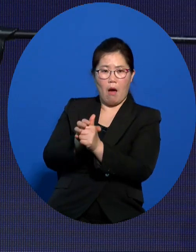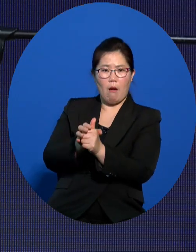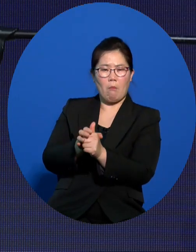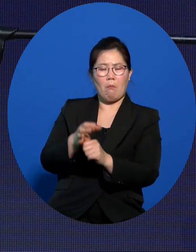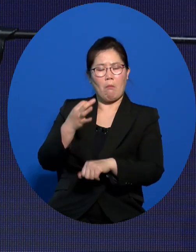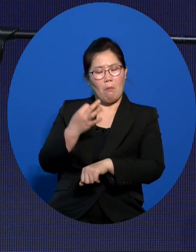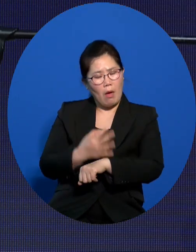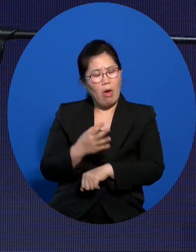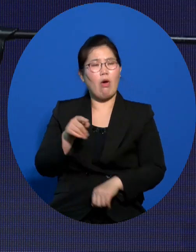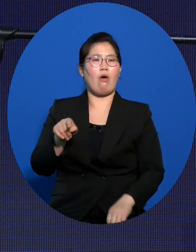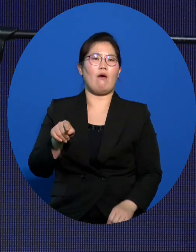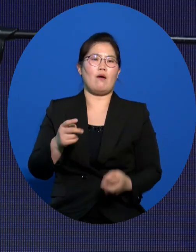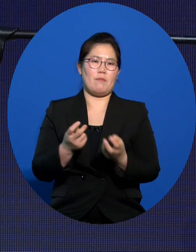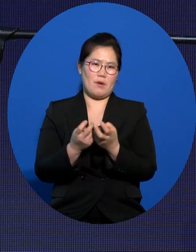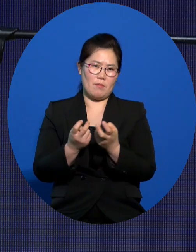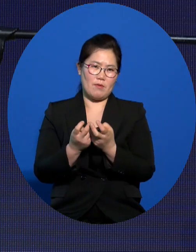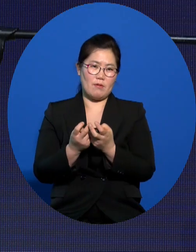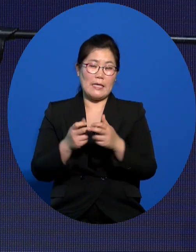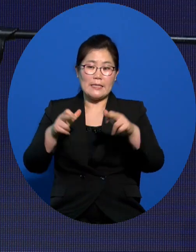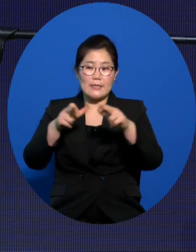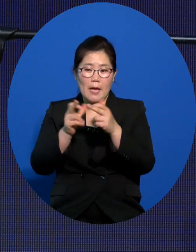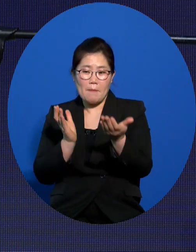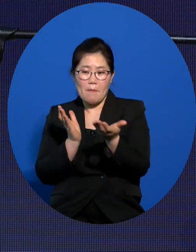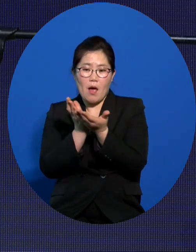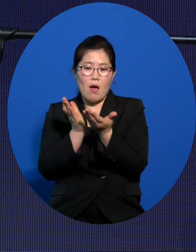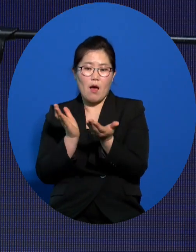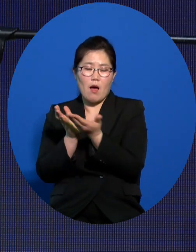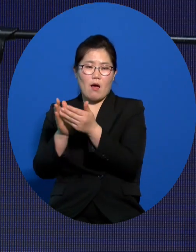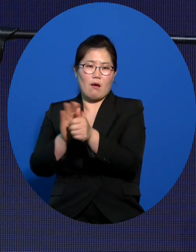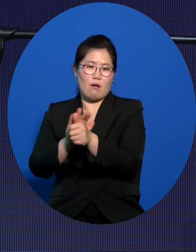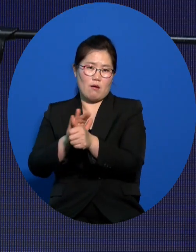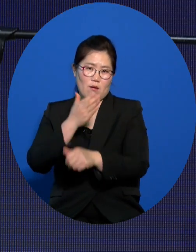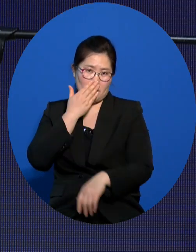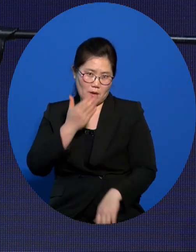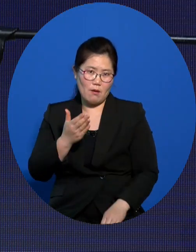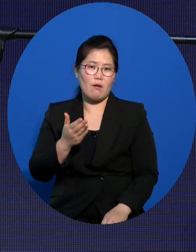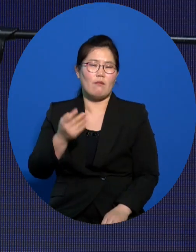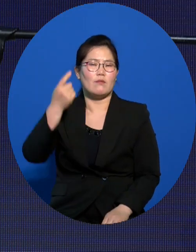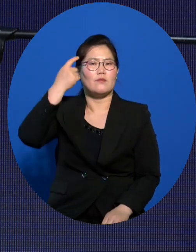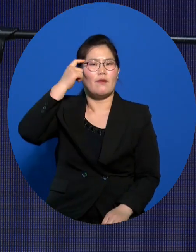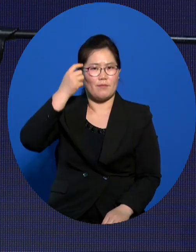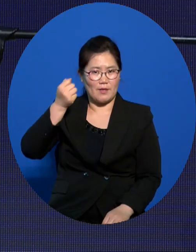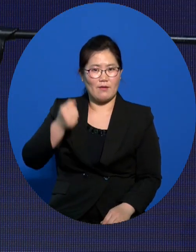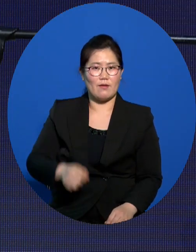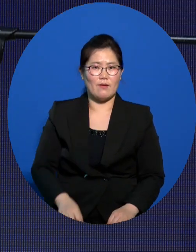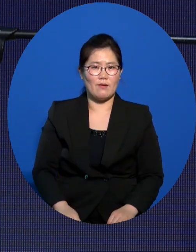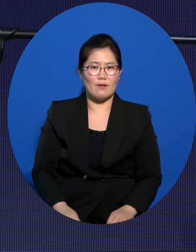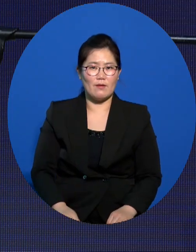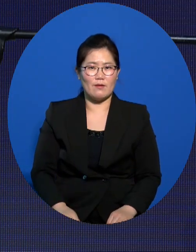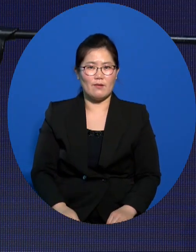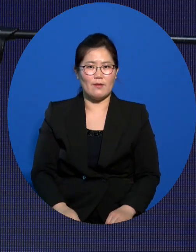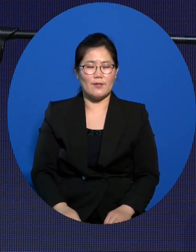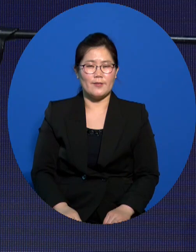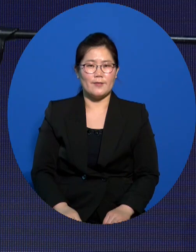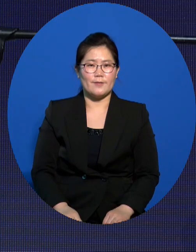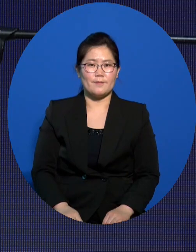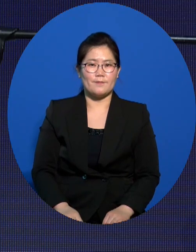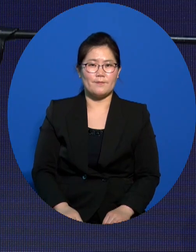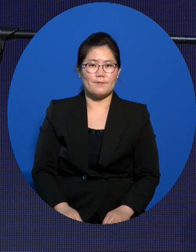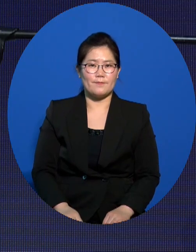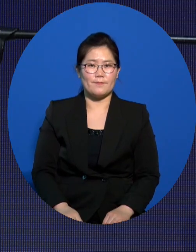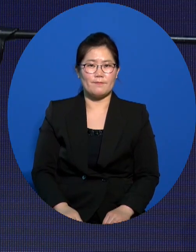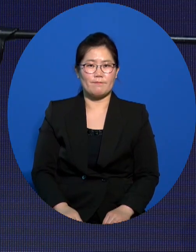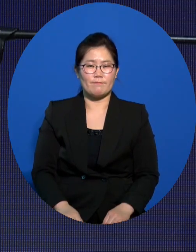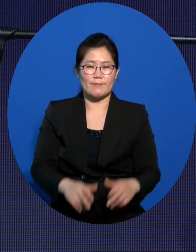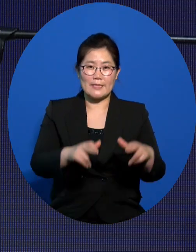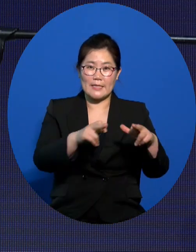if these different organizations by the different types of disabilities come together,